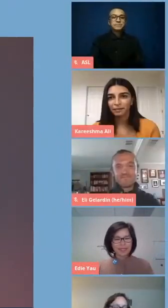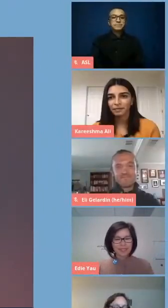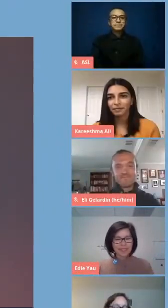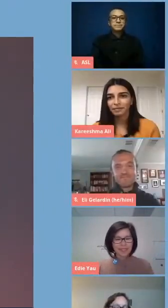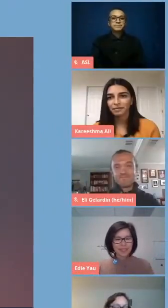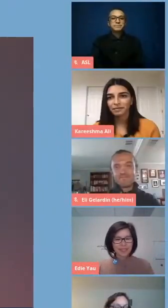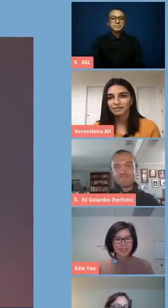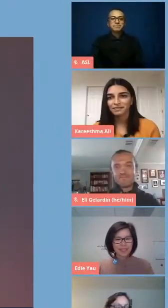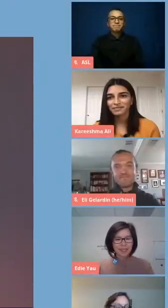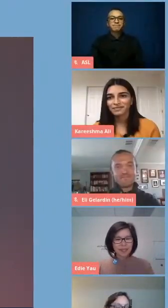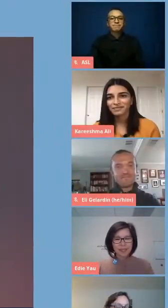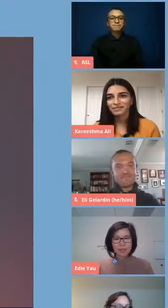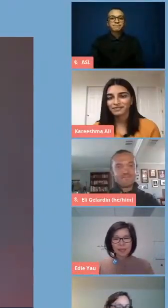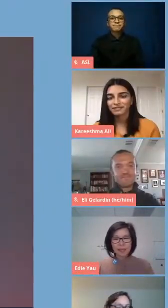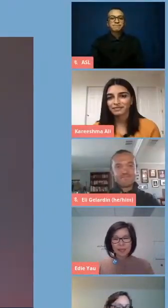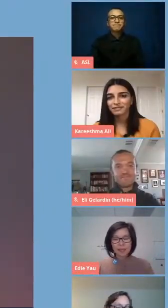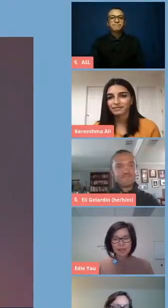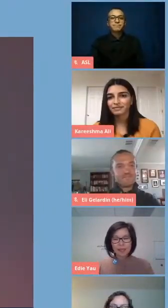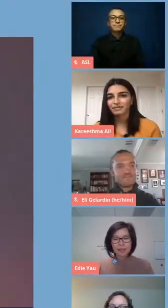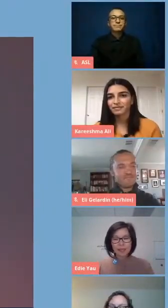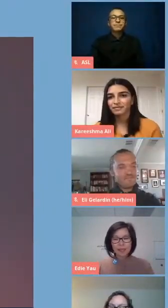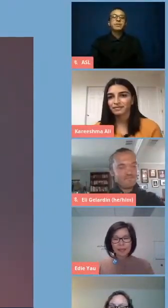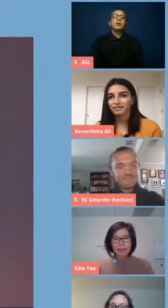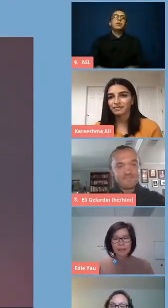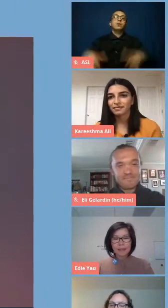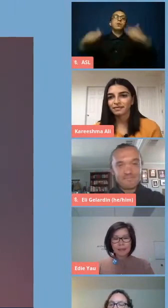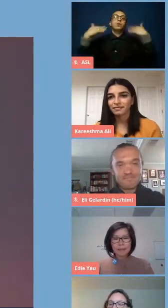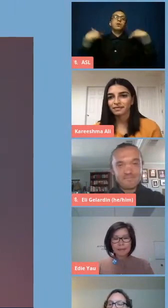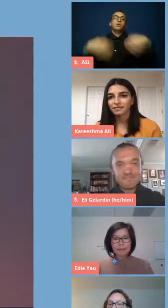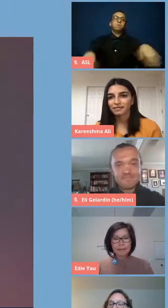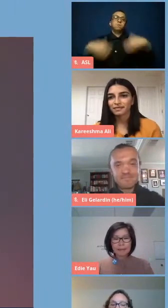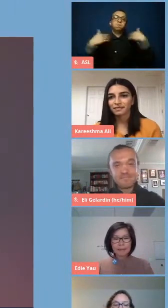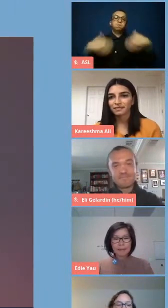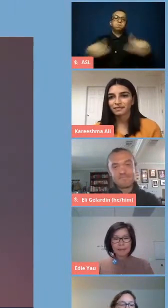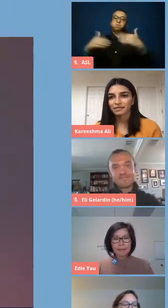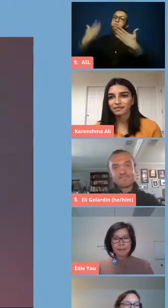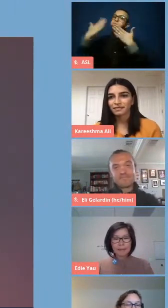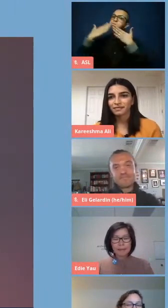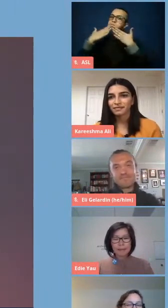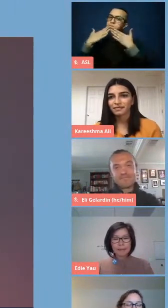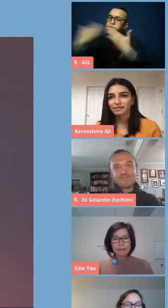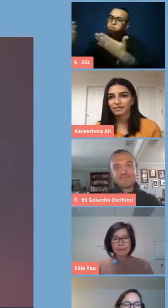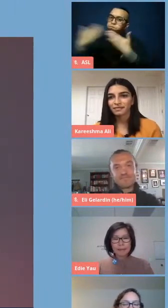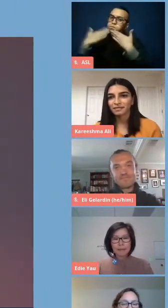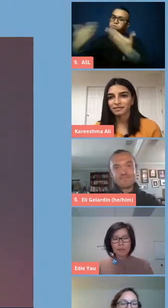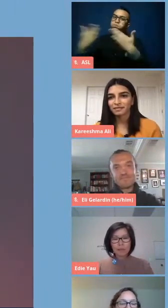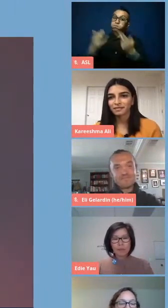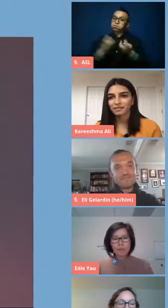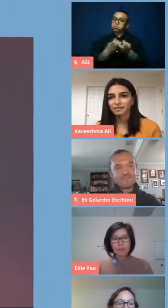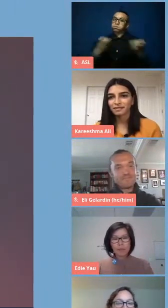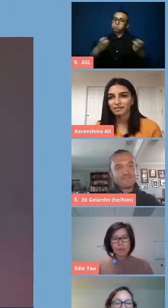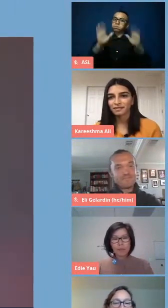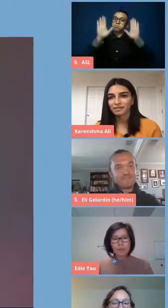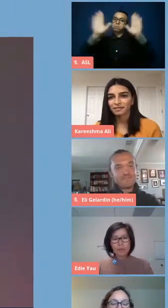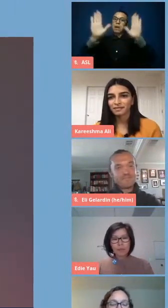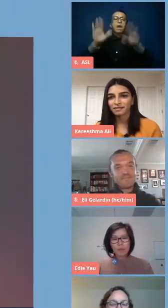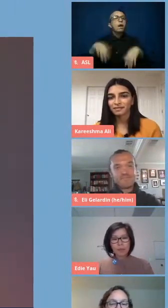Wow, Kim, thank you for a great, great panel. I'm really struck by something you said at the very beginning